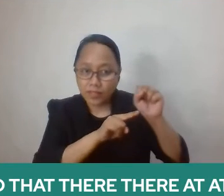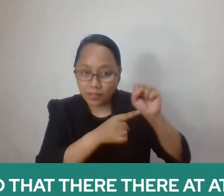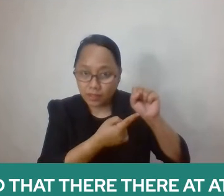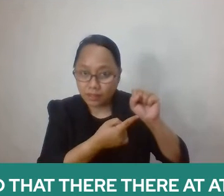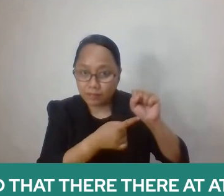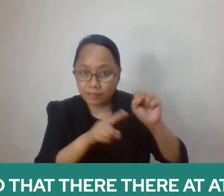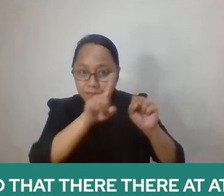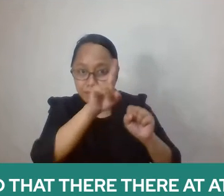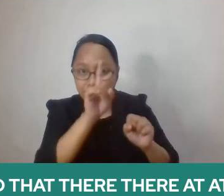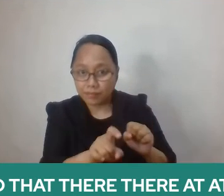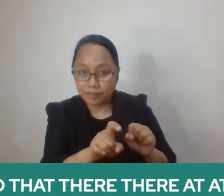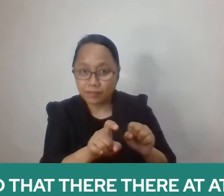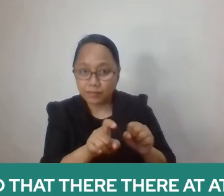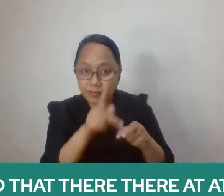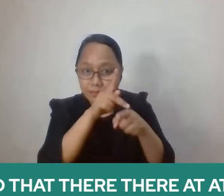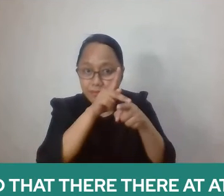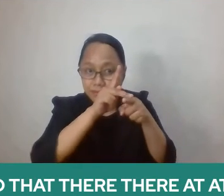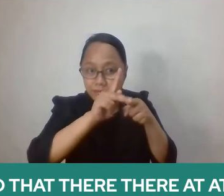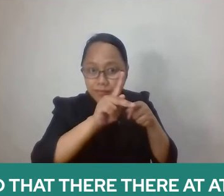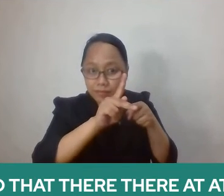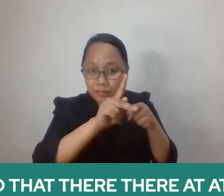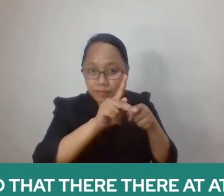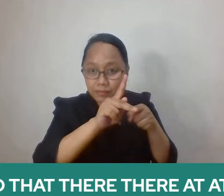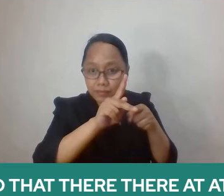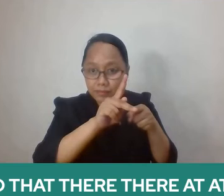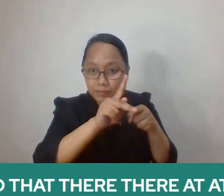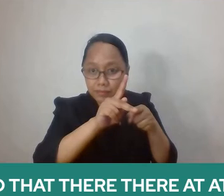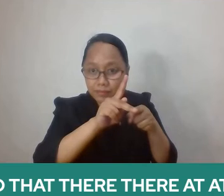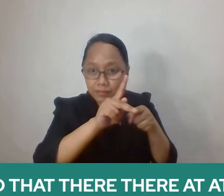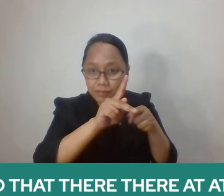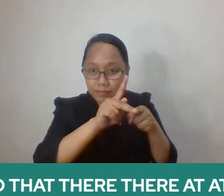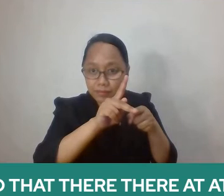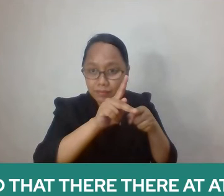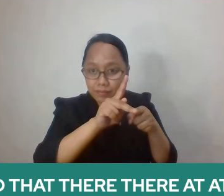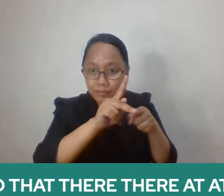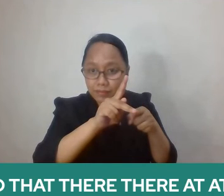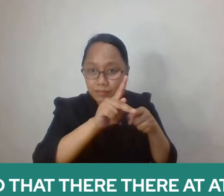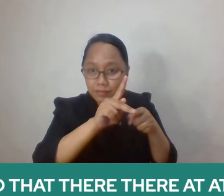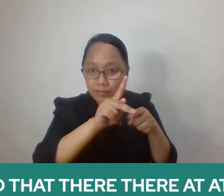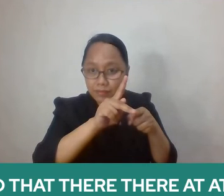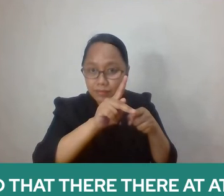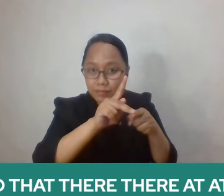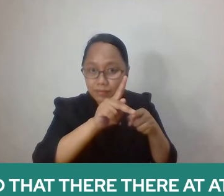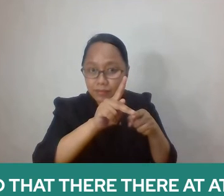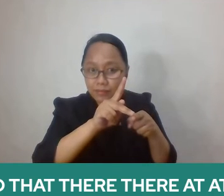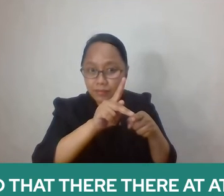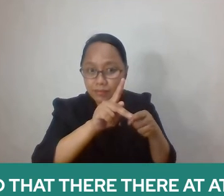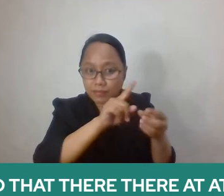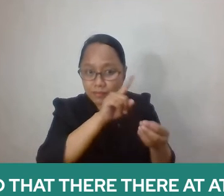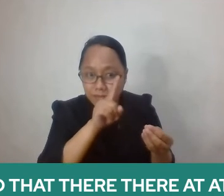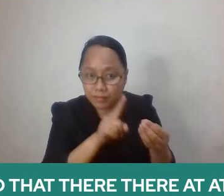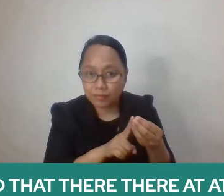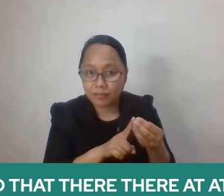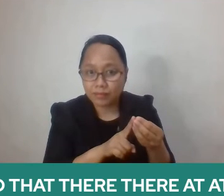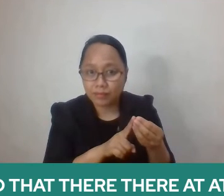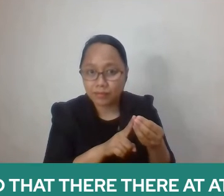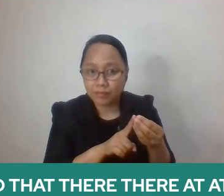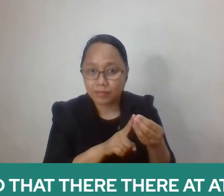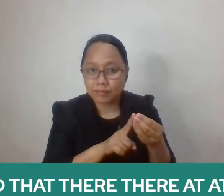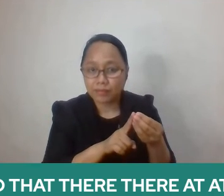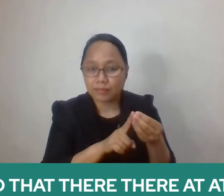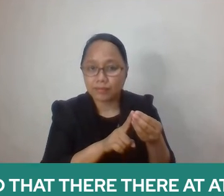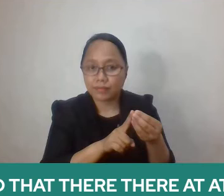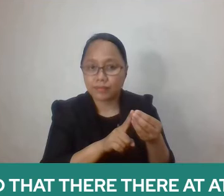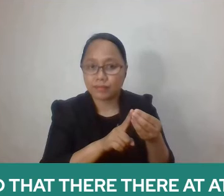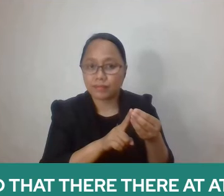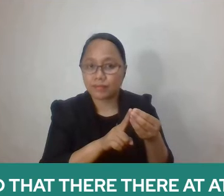Professor Ling. So this is a question that came to us by way of